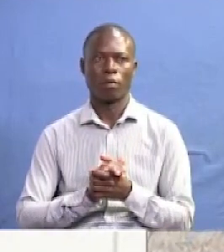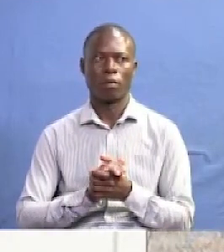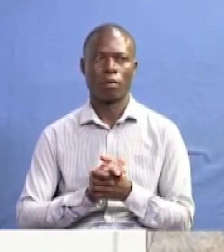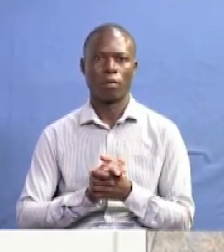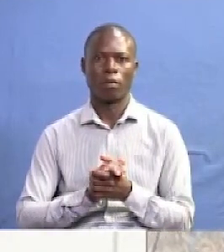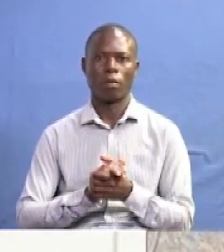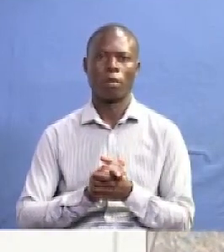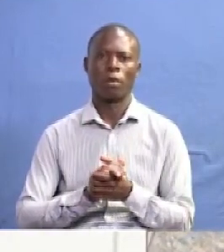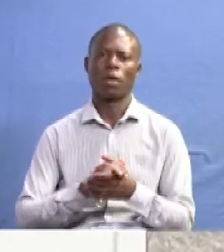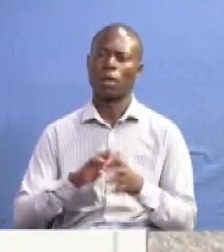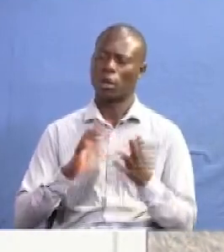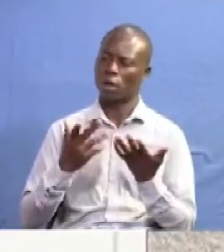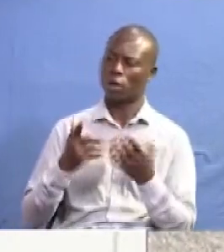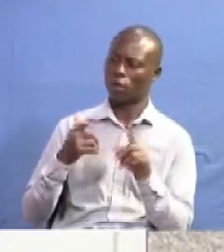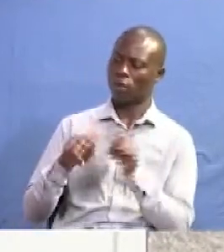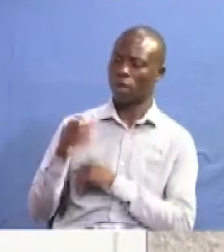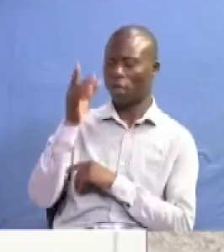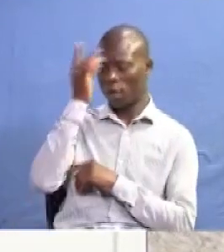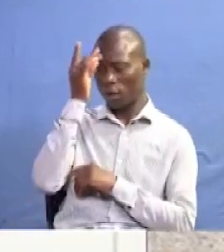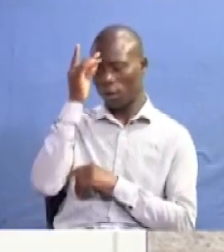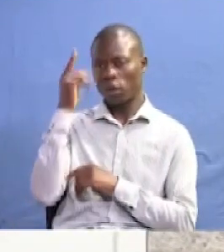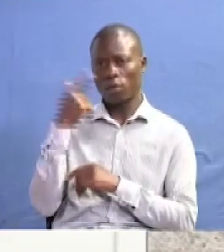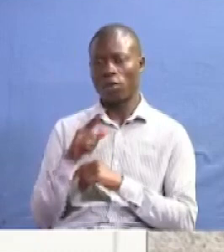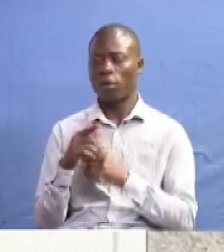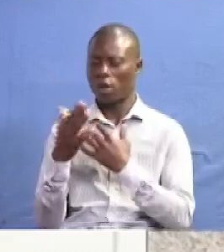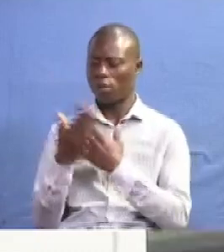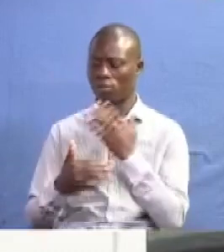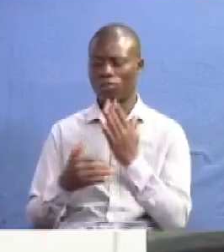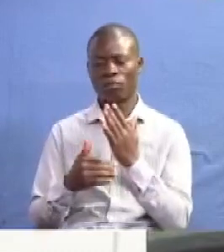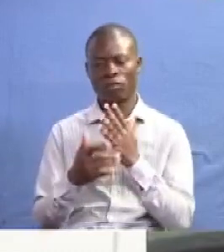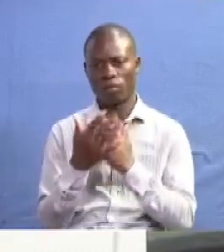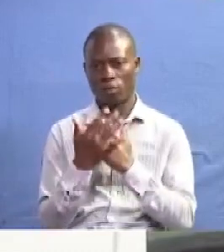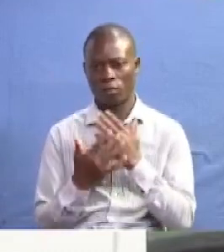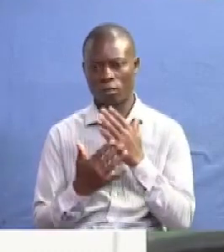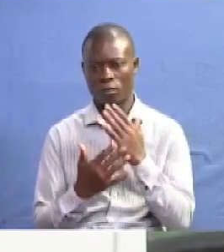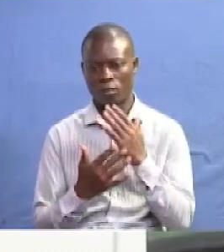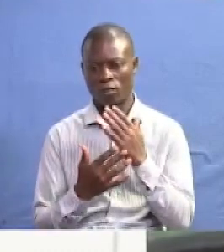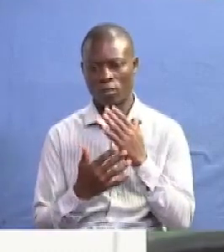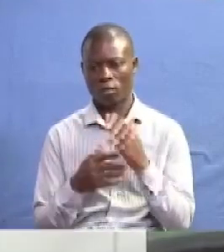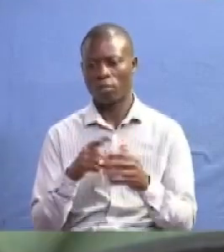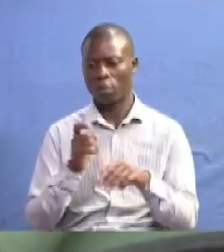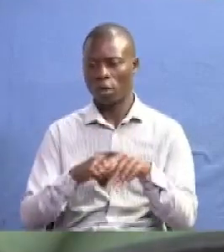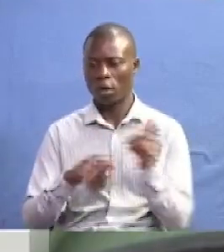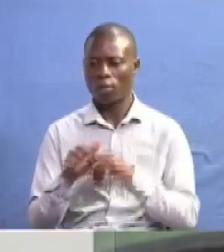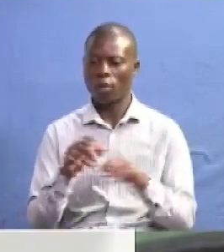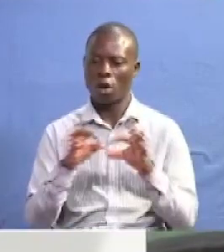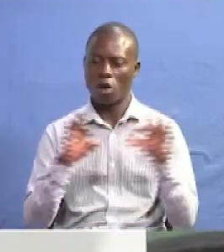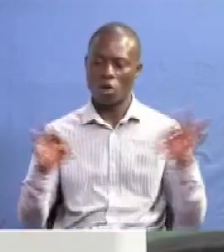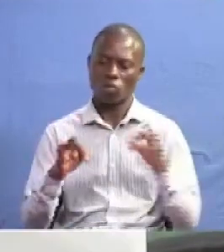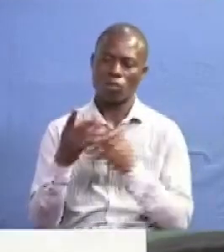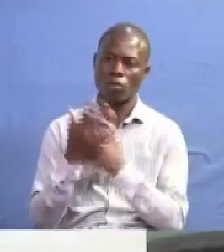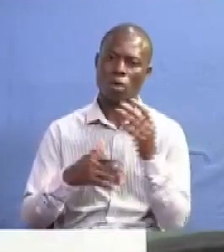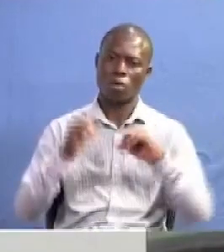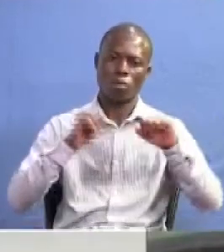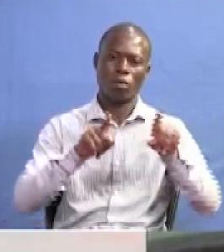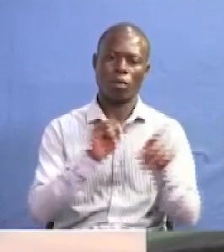Anne Mahero, an endometriosis warrior and a nurse in profession, had to undergo pain for the longest period possible